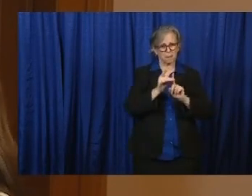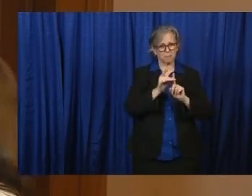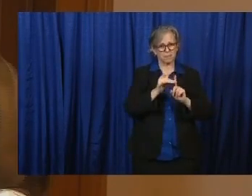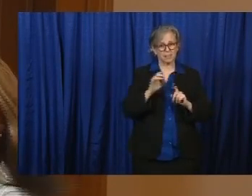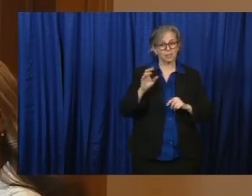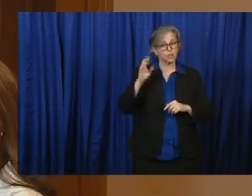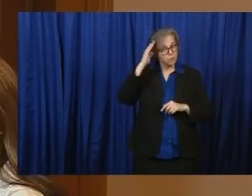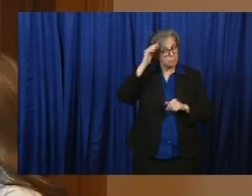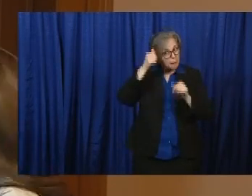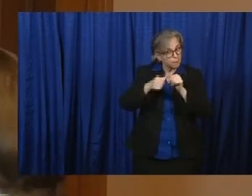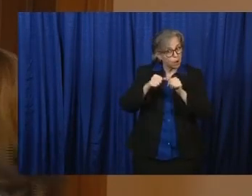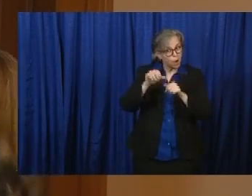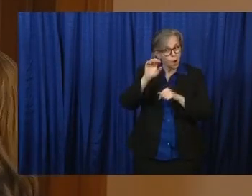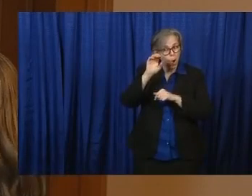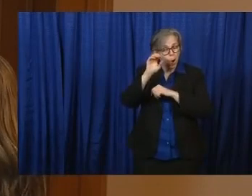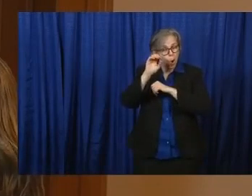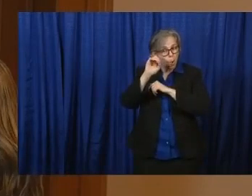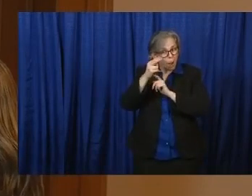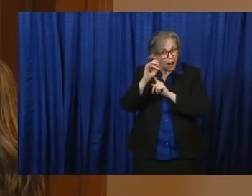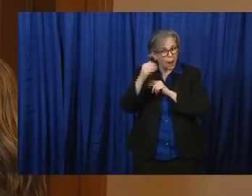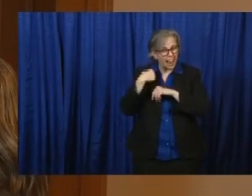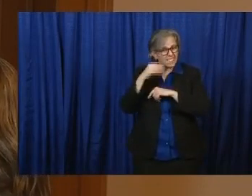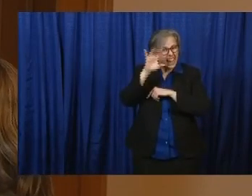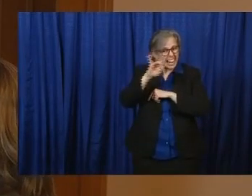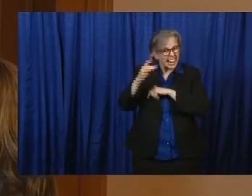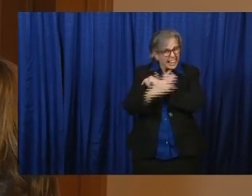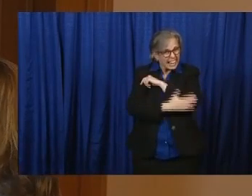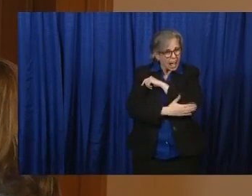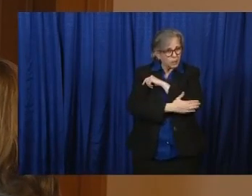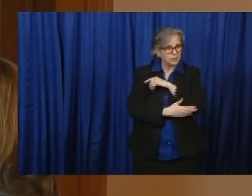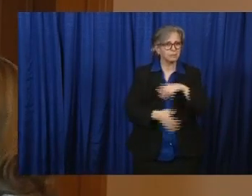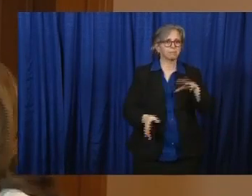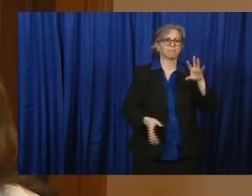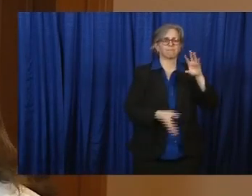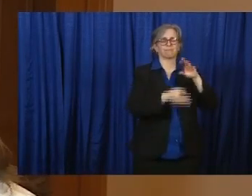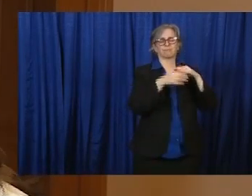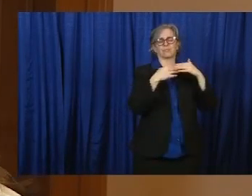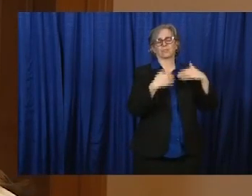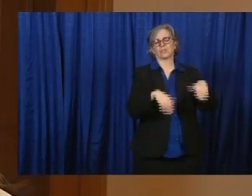go ahead and look at our next slide. Also, at this